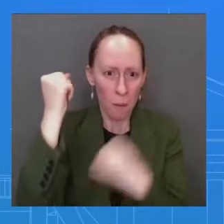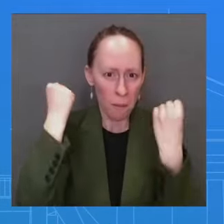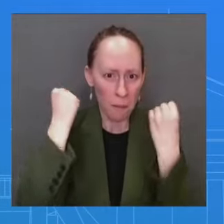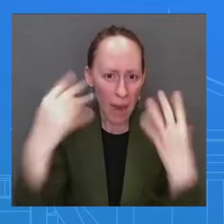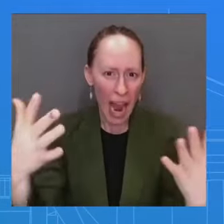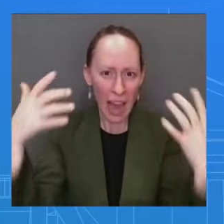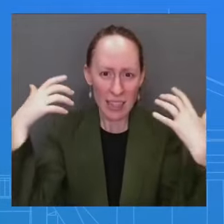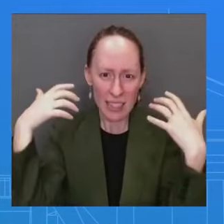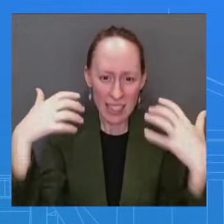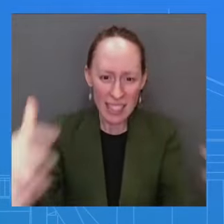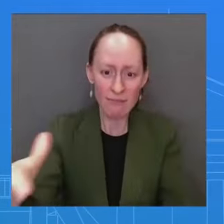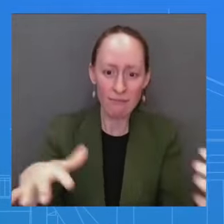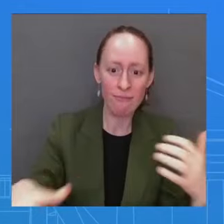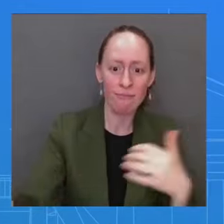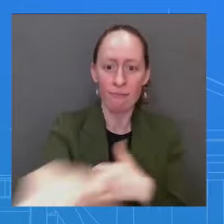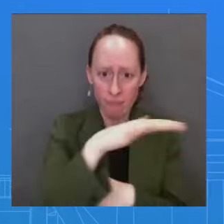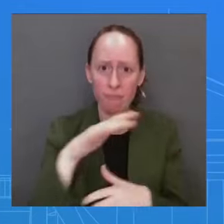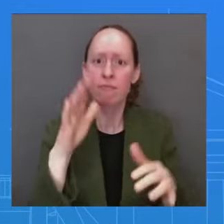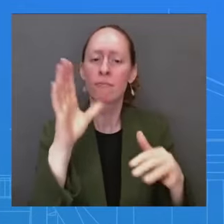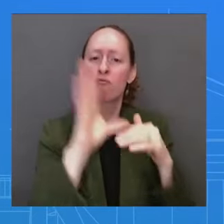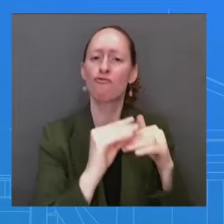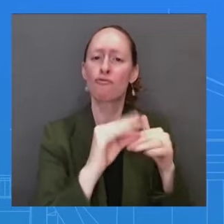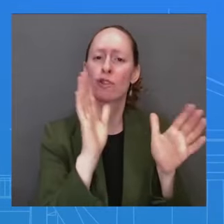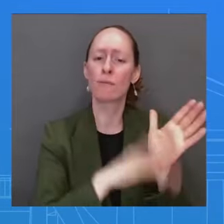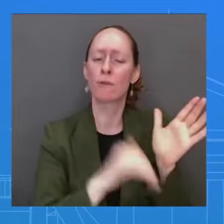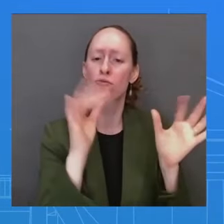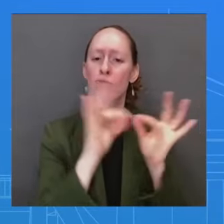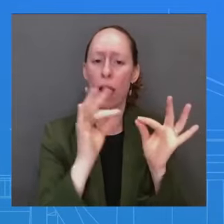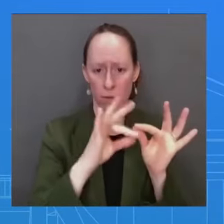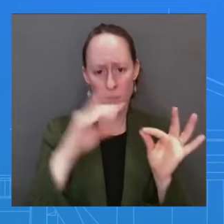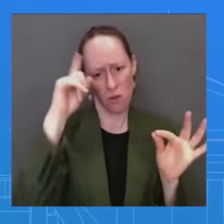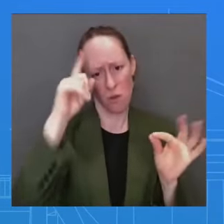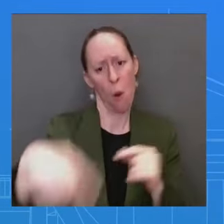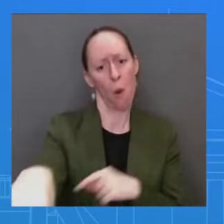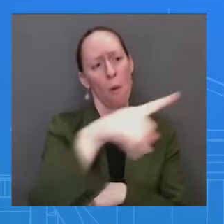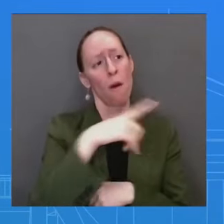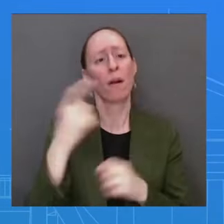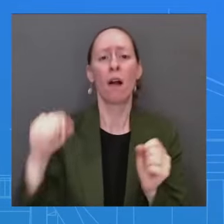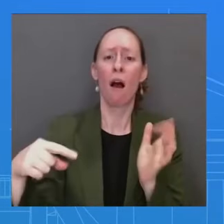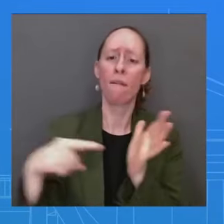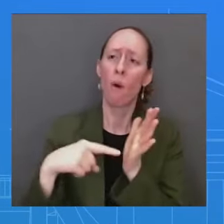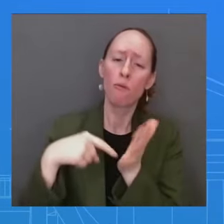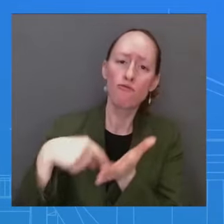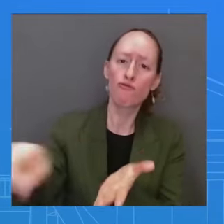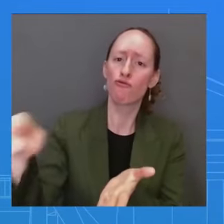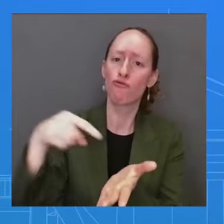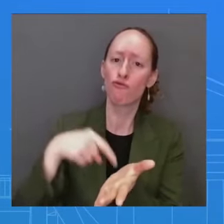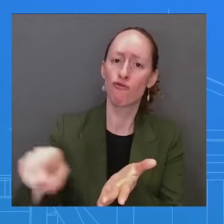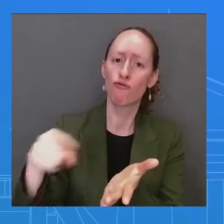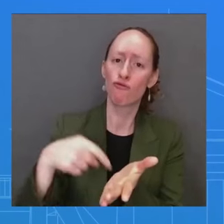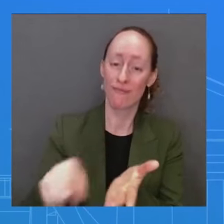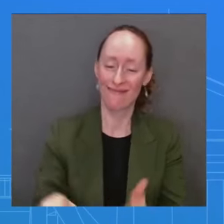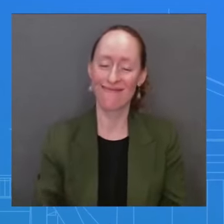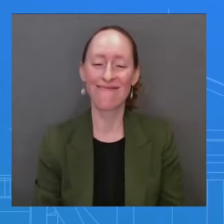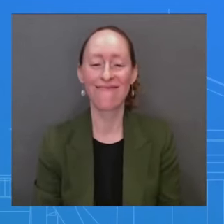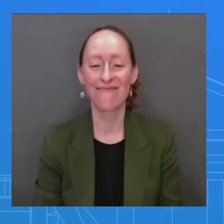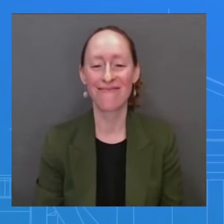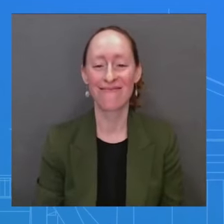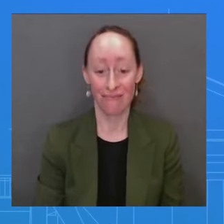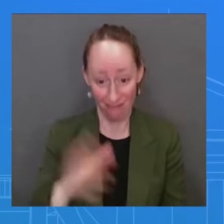access to quality, affordable health care. In addition to record-breaking enrollment for health care coverage through the ACA, thanks